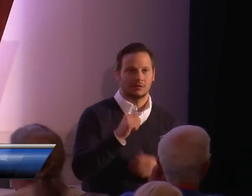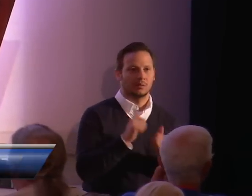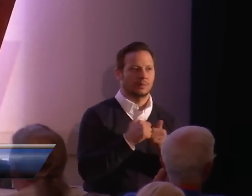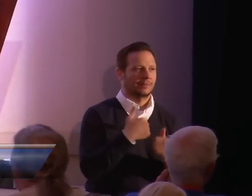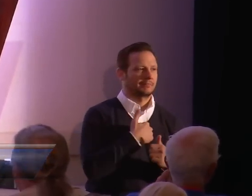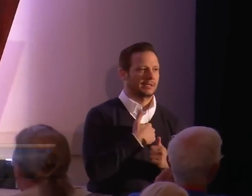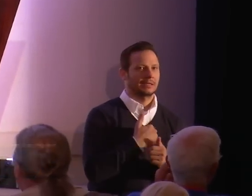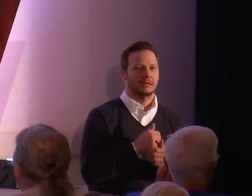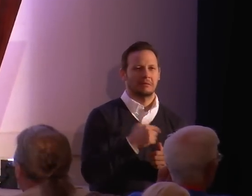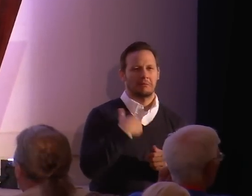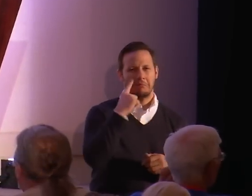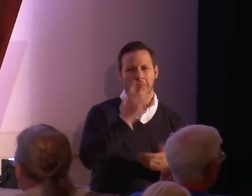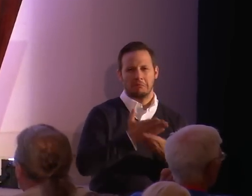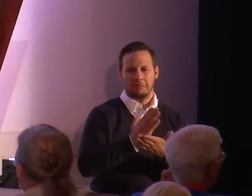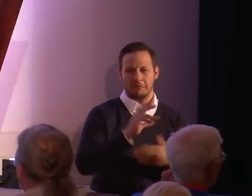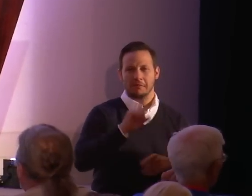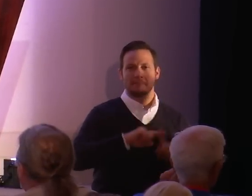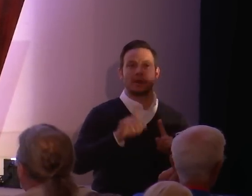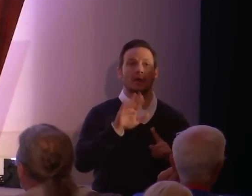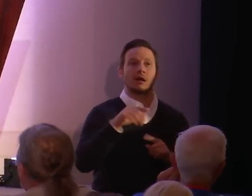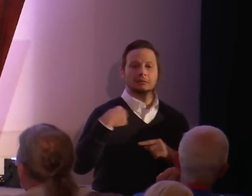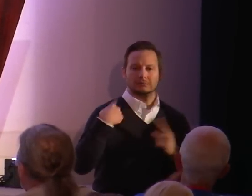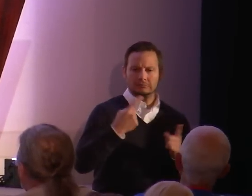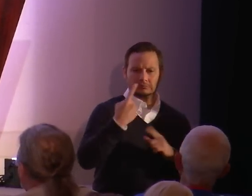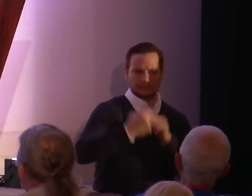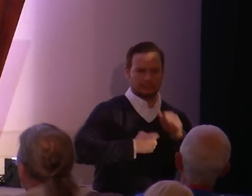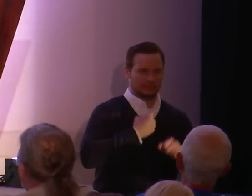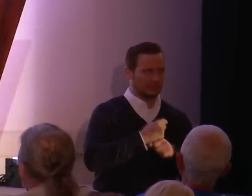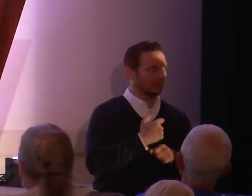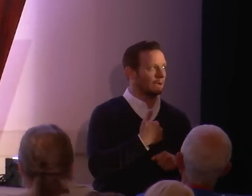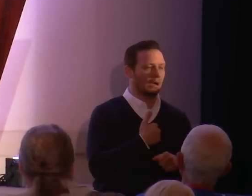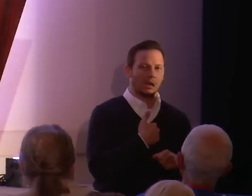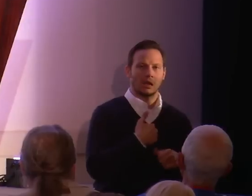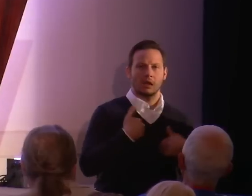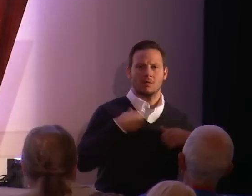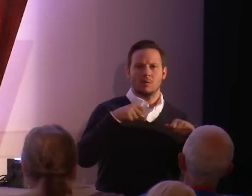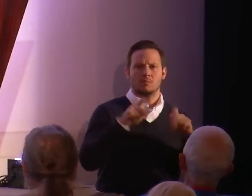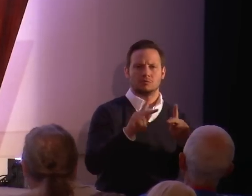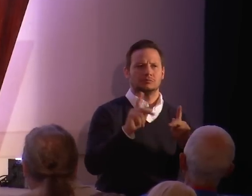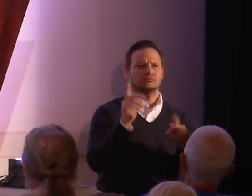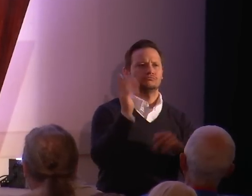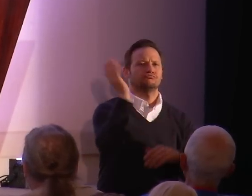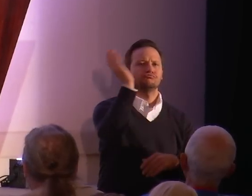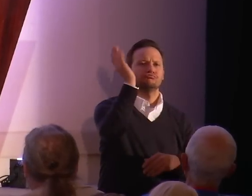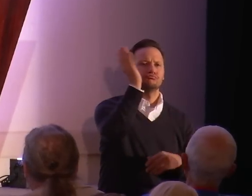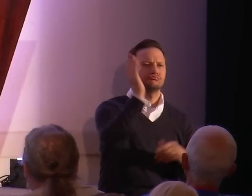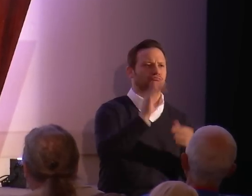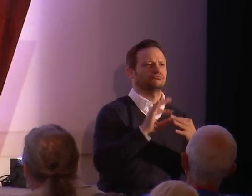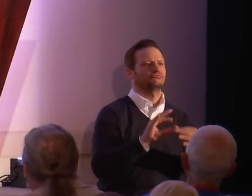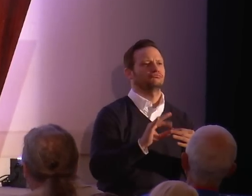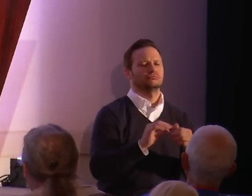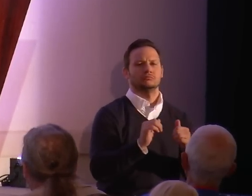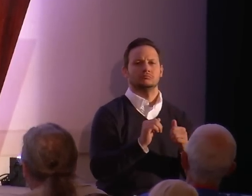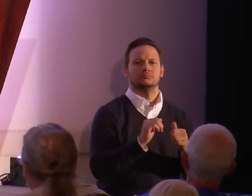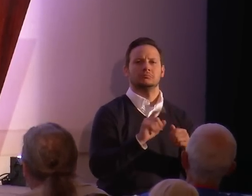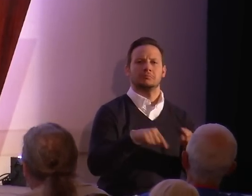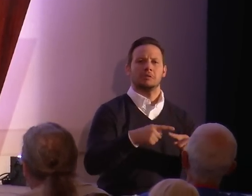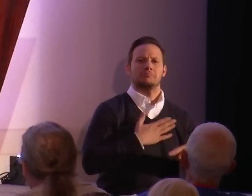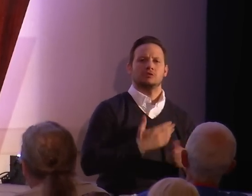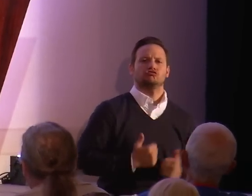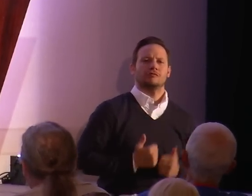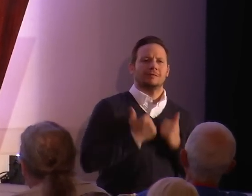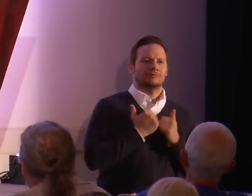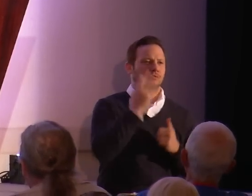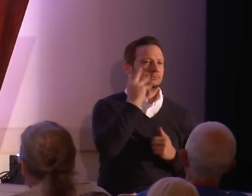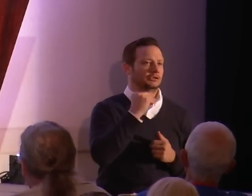okay. But over the last, about the last year, I've had the opportunity to speak with a variety of audiences about my Survivor experience.